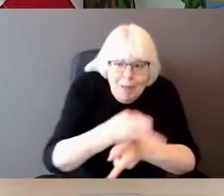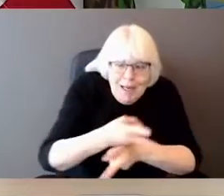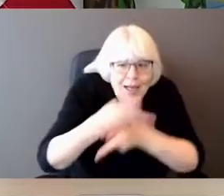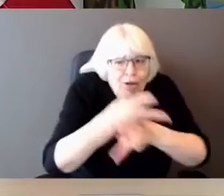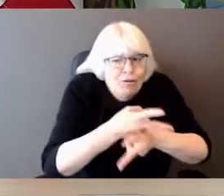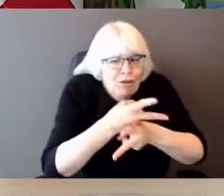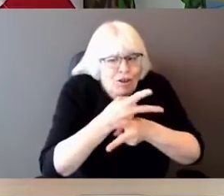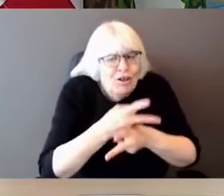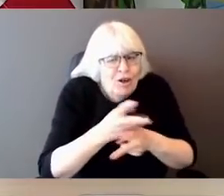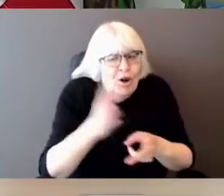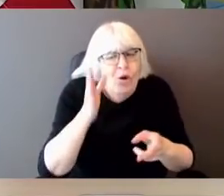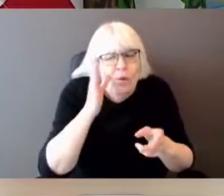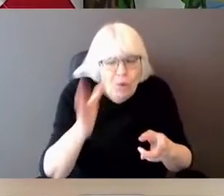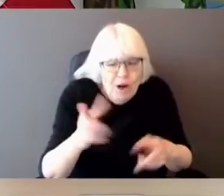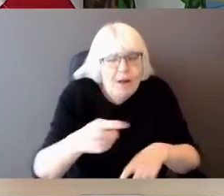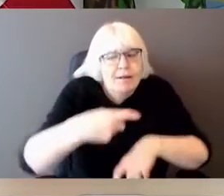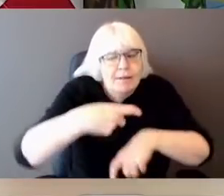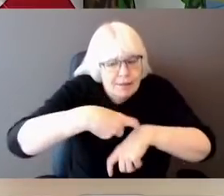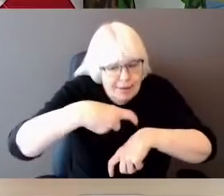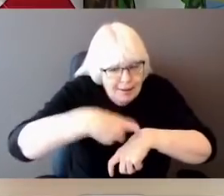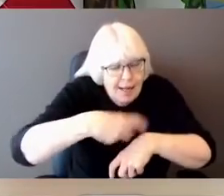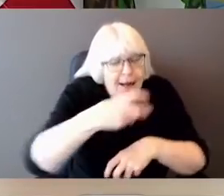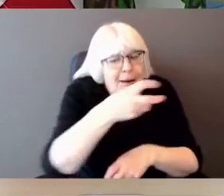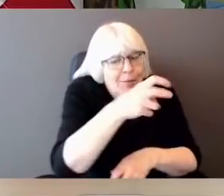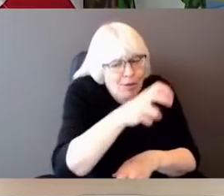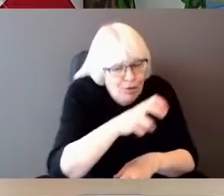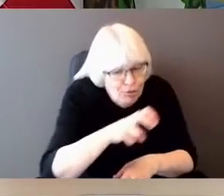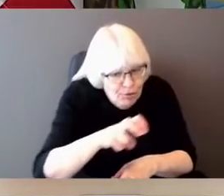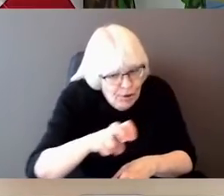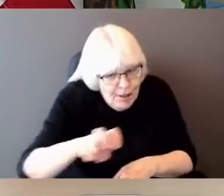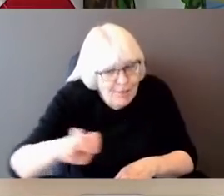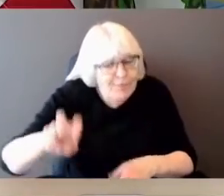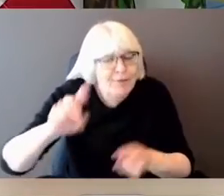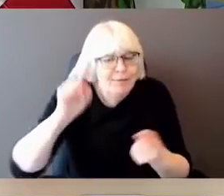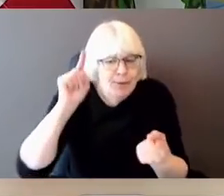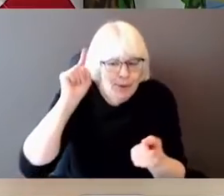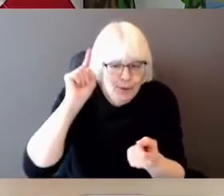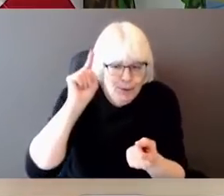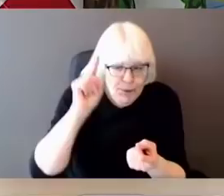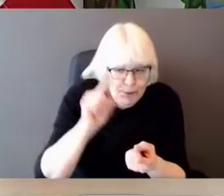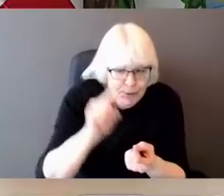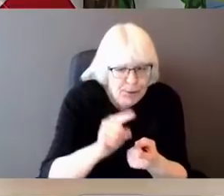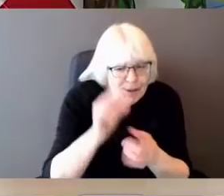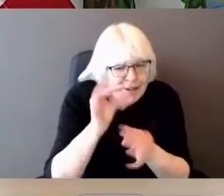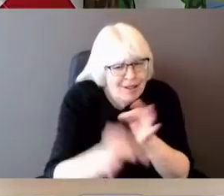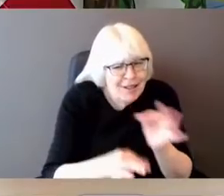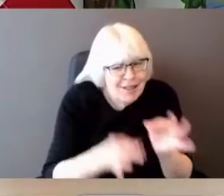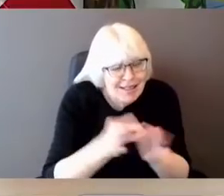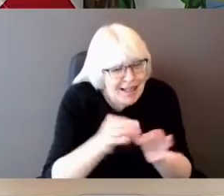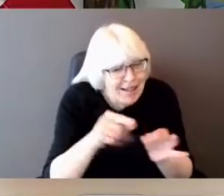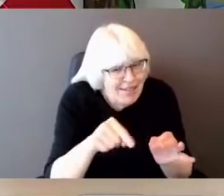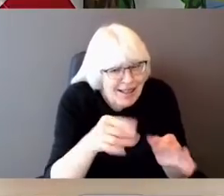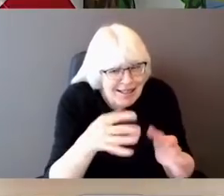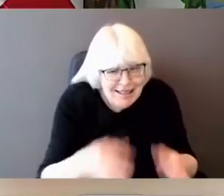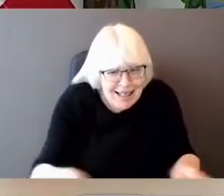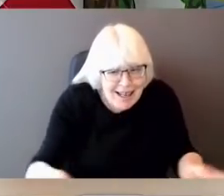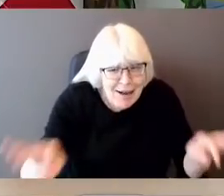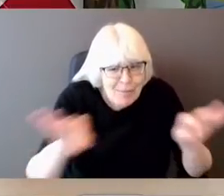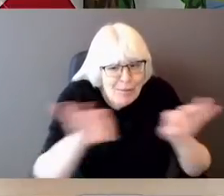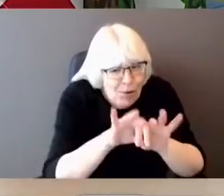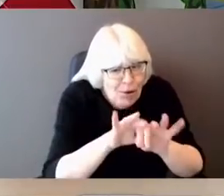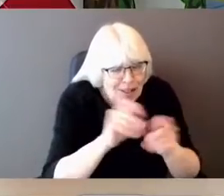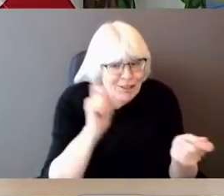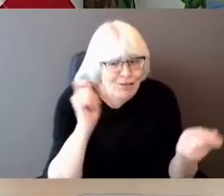all of us to do that. But I think it's an important one to make. And again, just whether